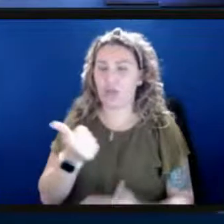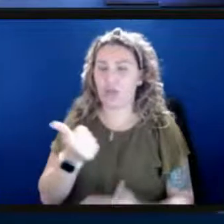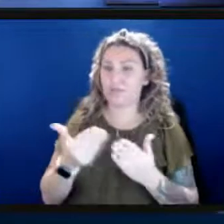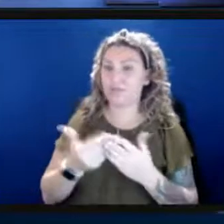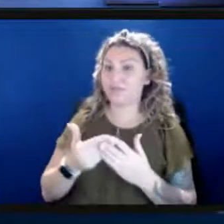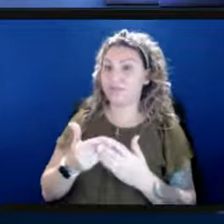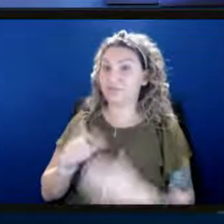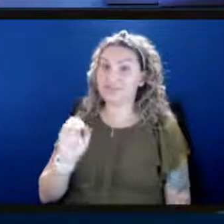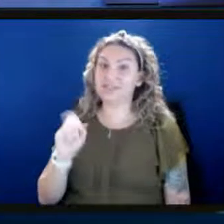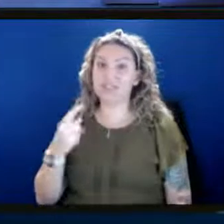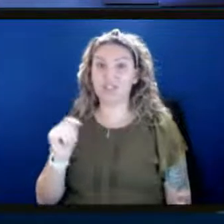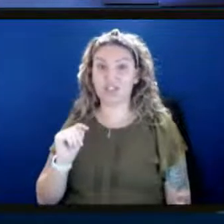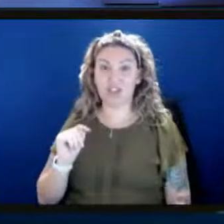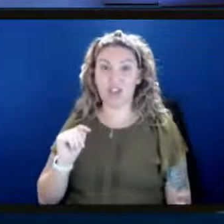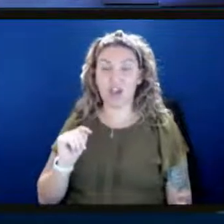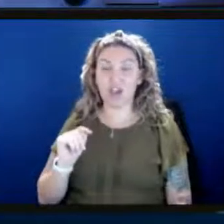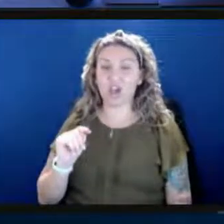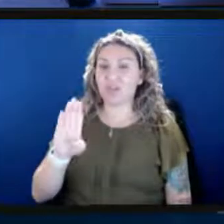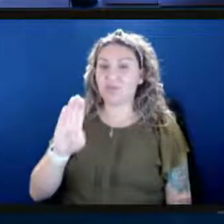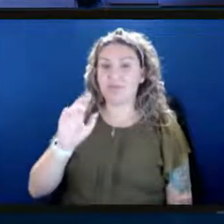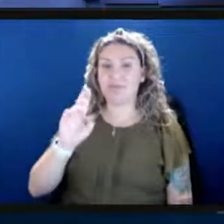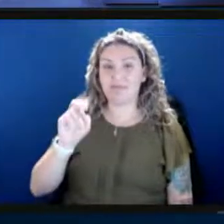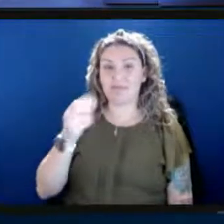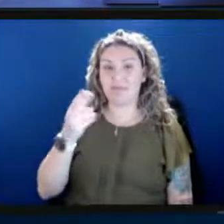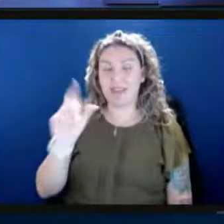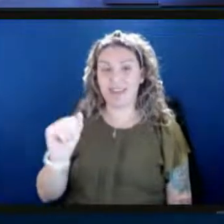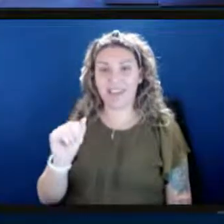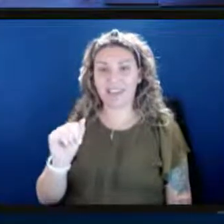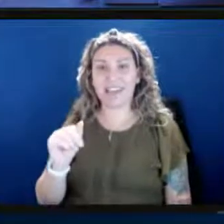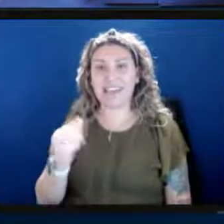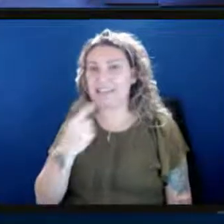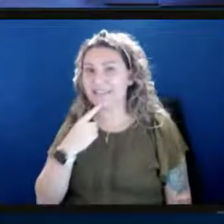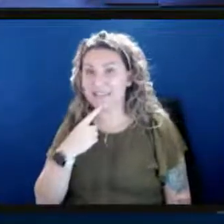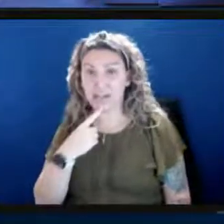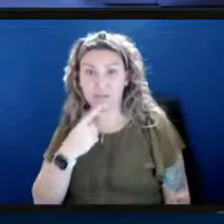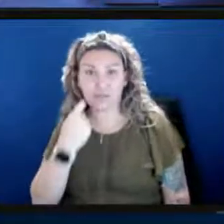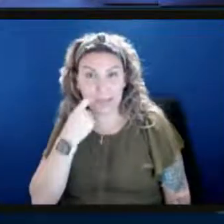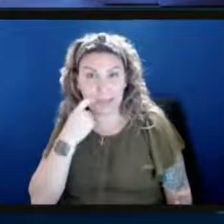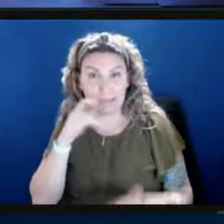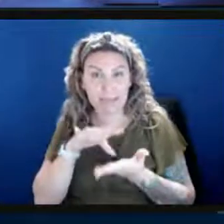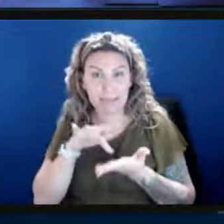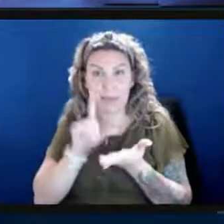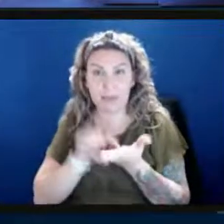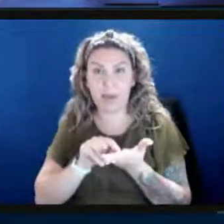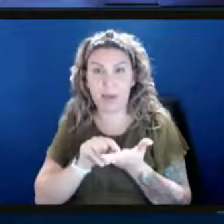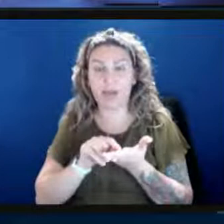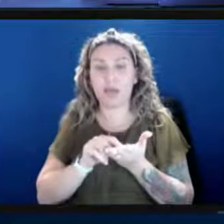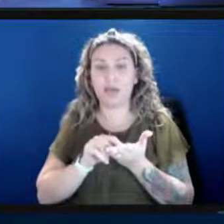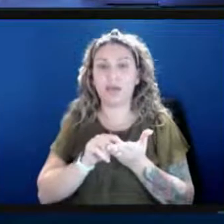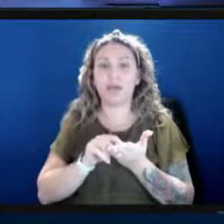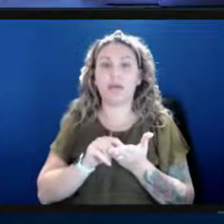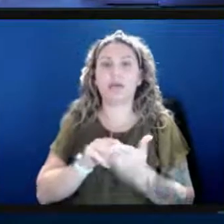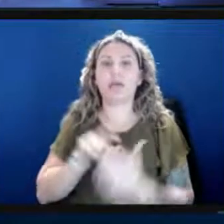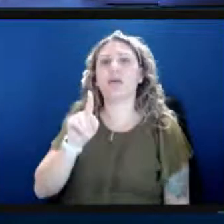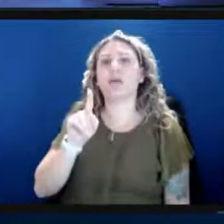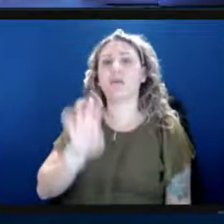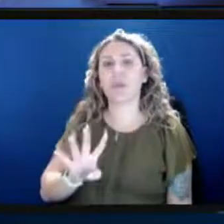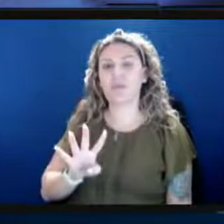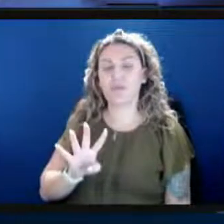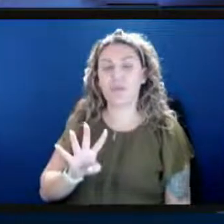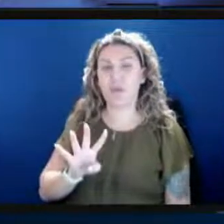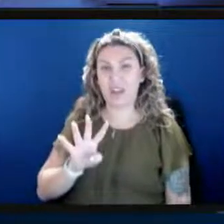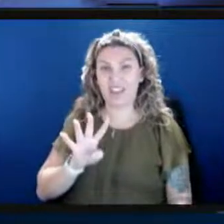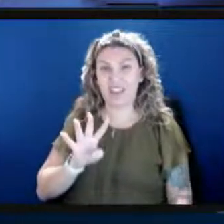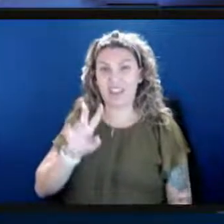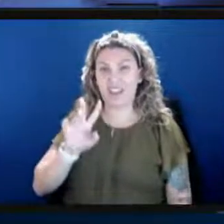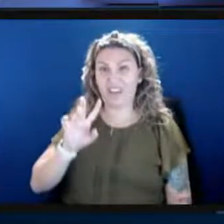another study that said, just published recently, that a quarter of fentanyl seizures by